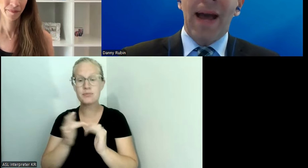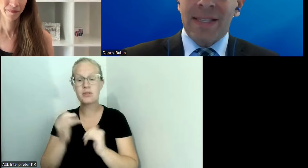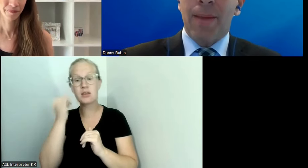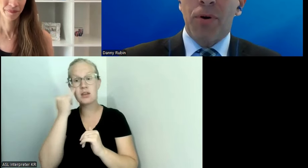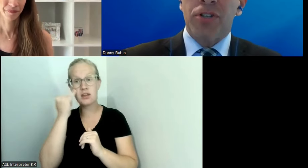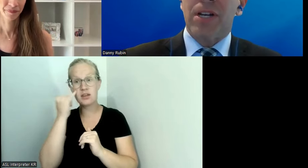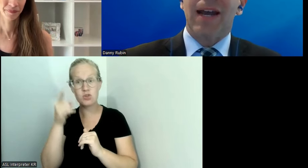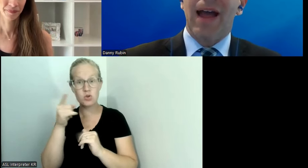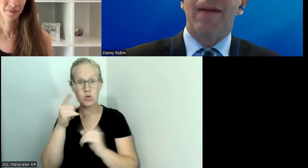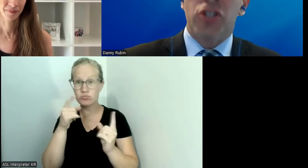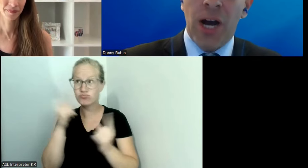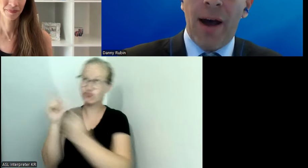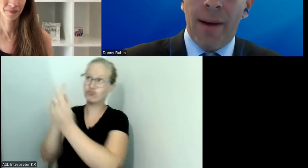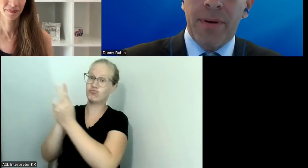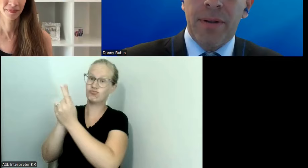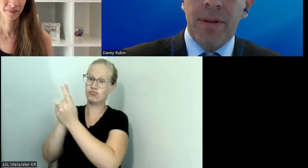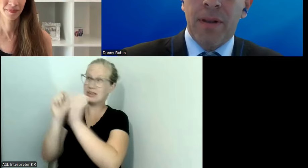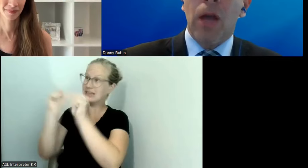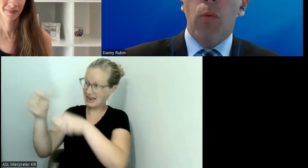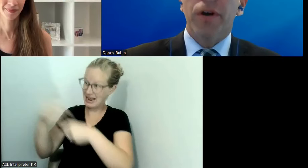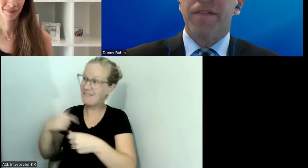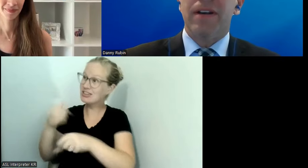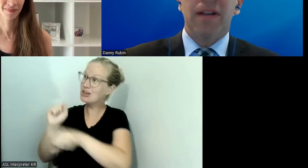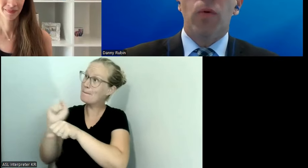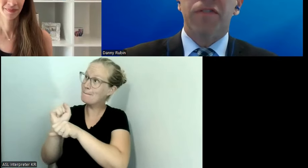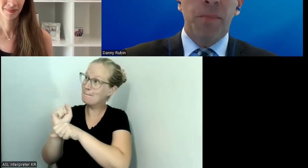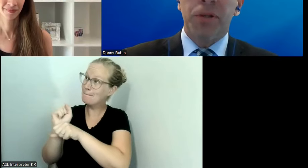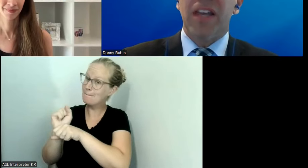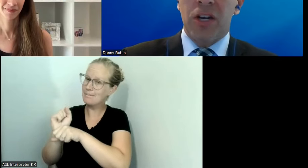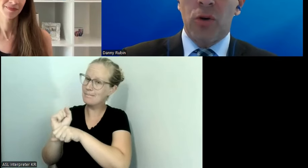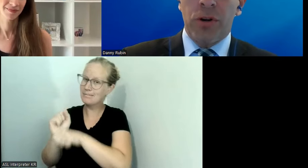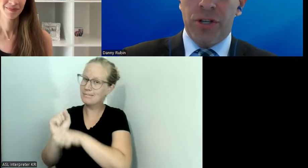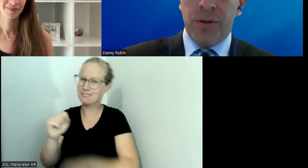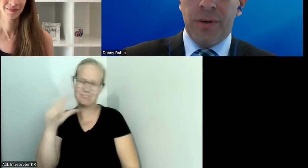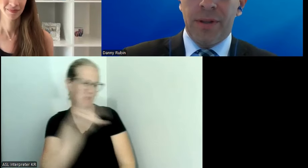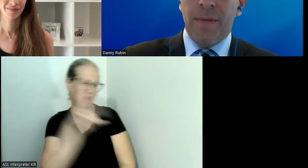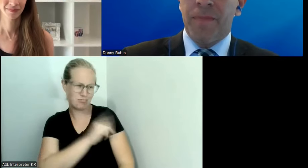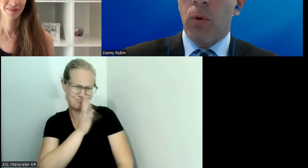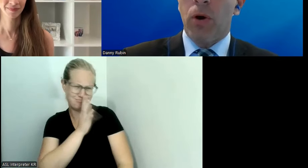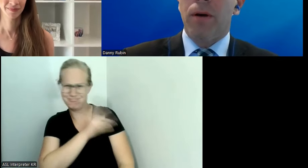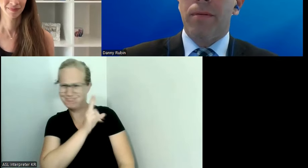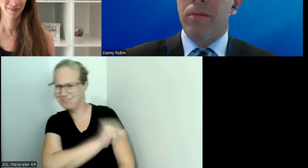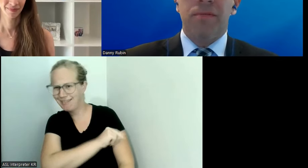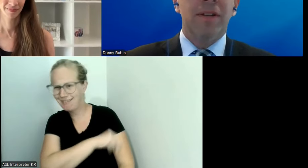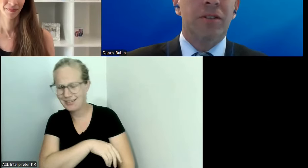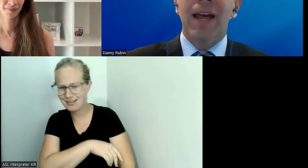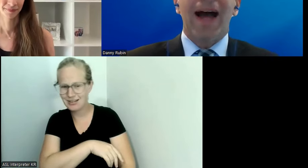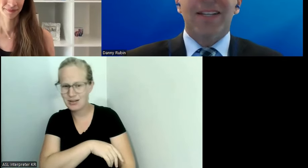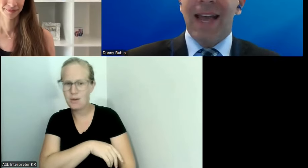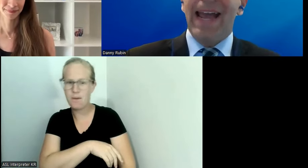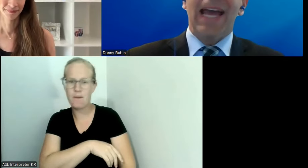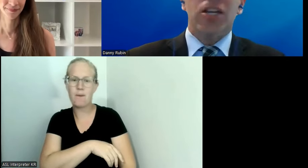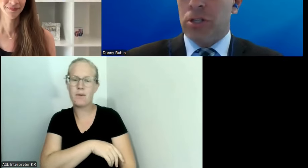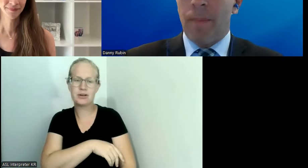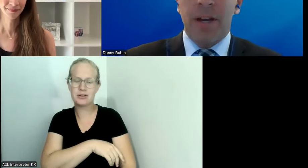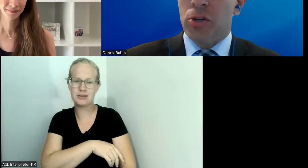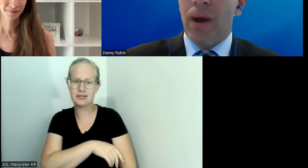went up and asked that person, can I have a job? They would have, it would have completely ignored you or not just handed